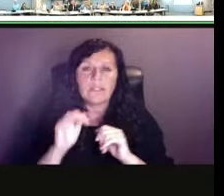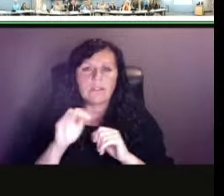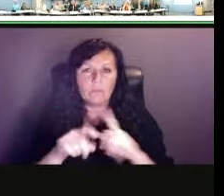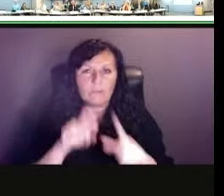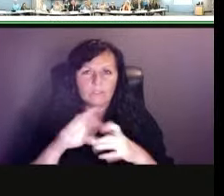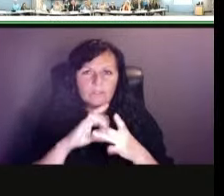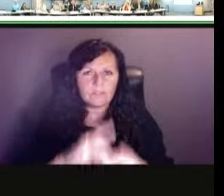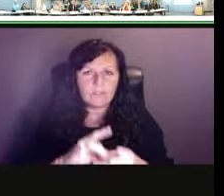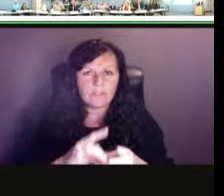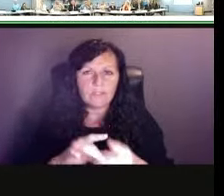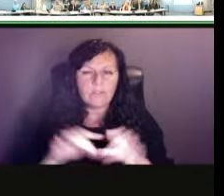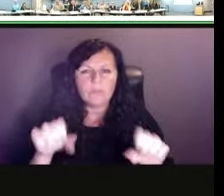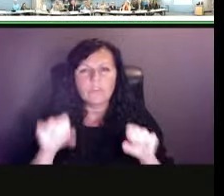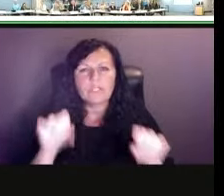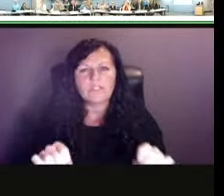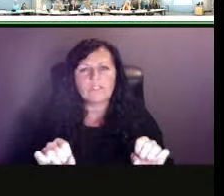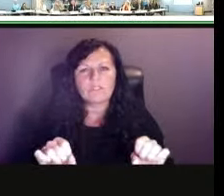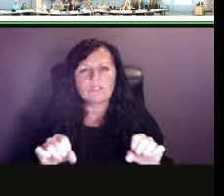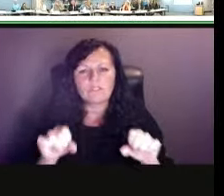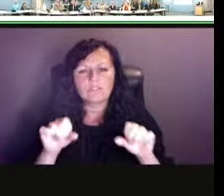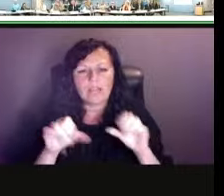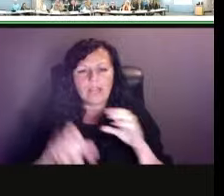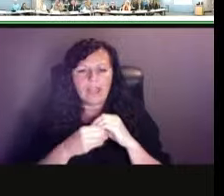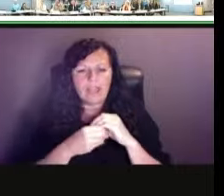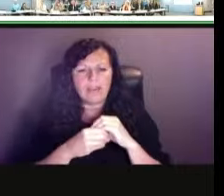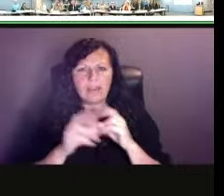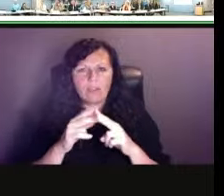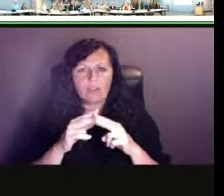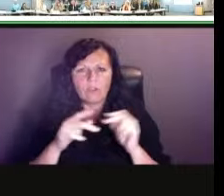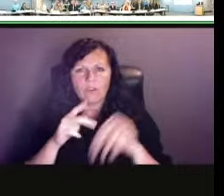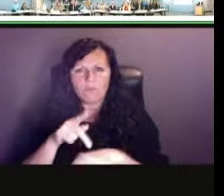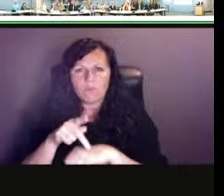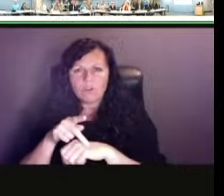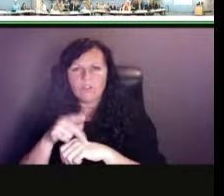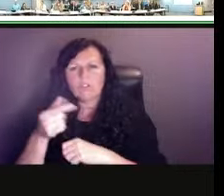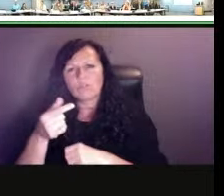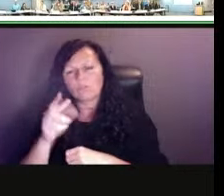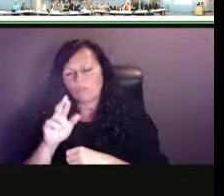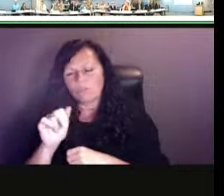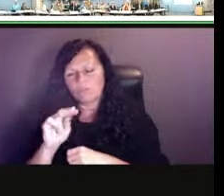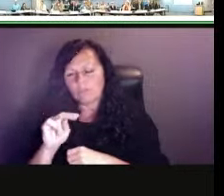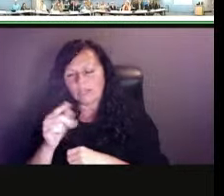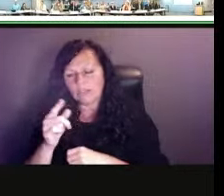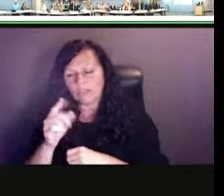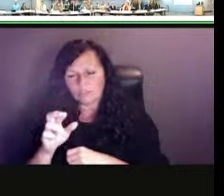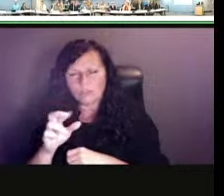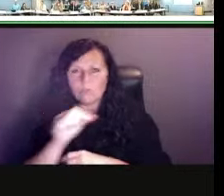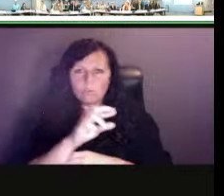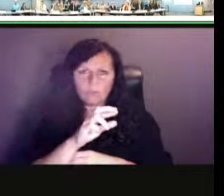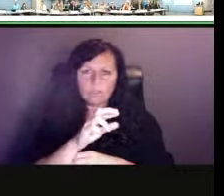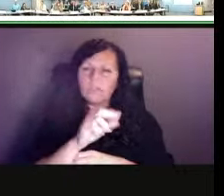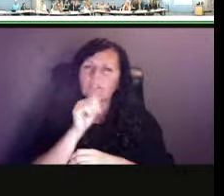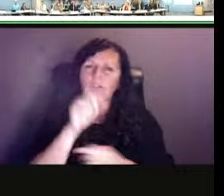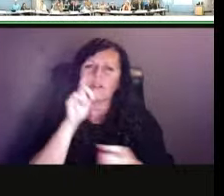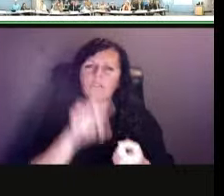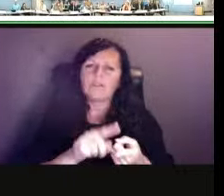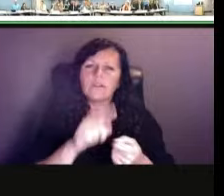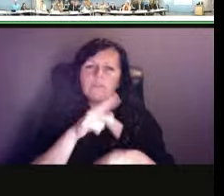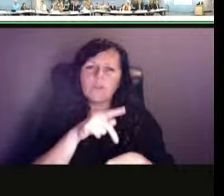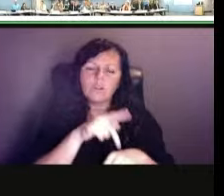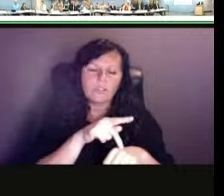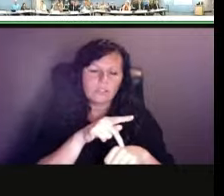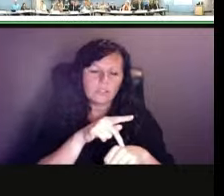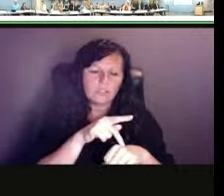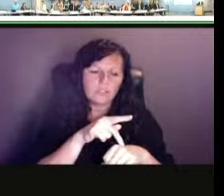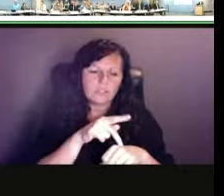about potentially still adding either a park ranger or not reducing parks by